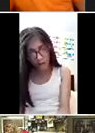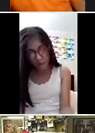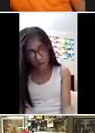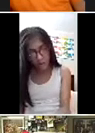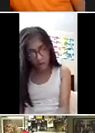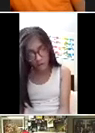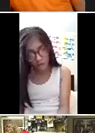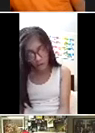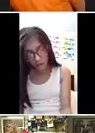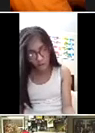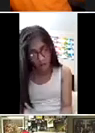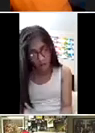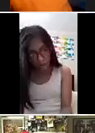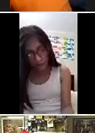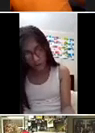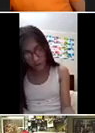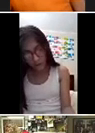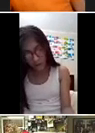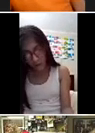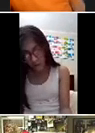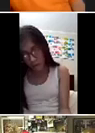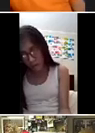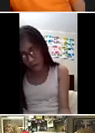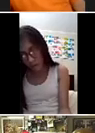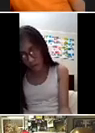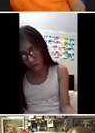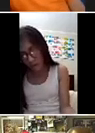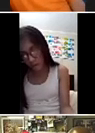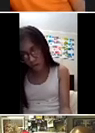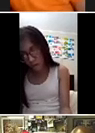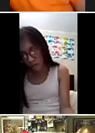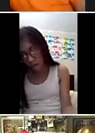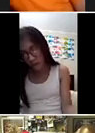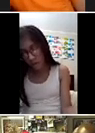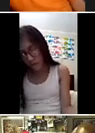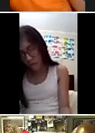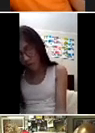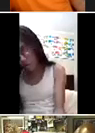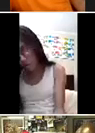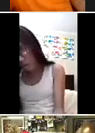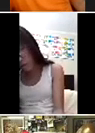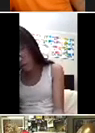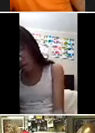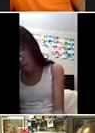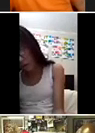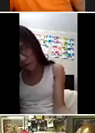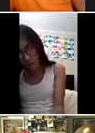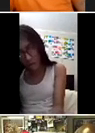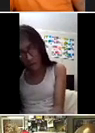seed, they would get the ground ready, and they would just go and just throw the seed over the ground.